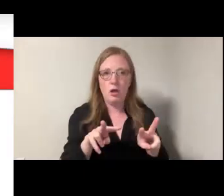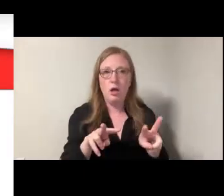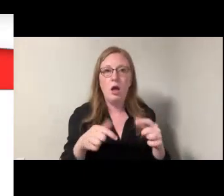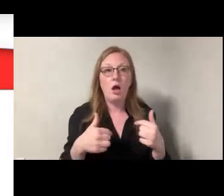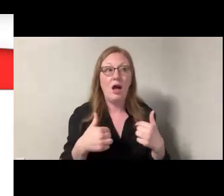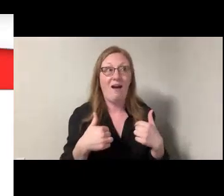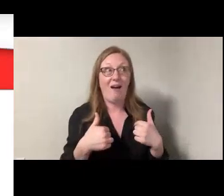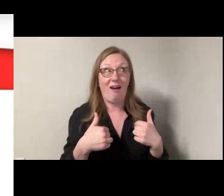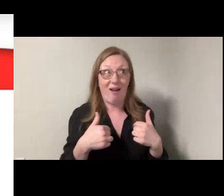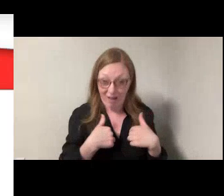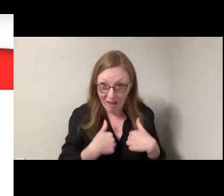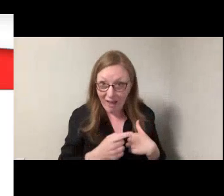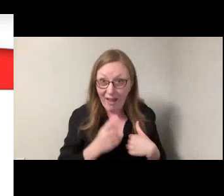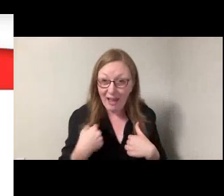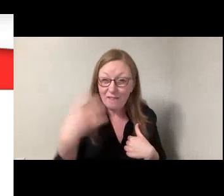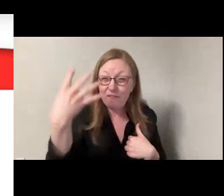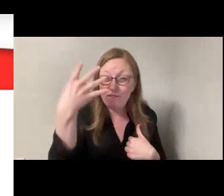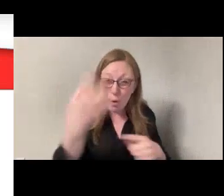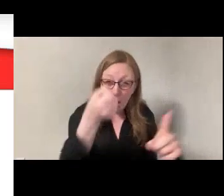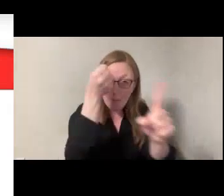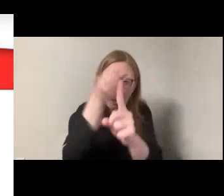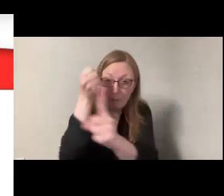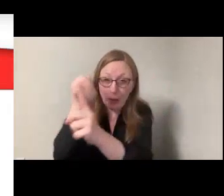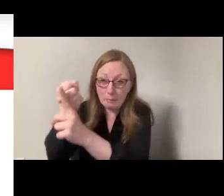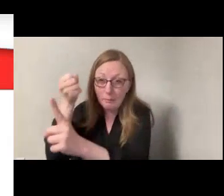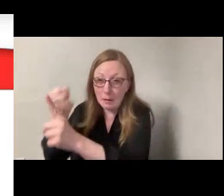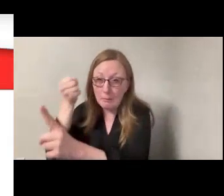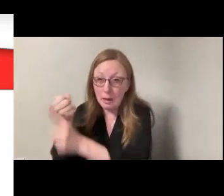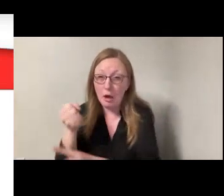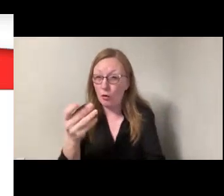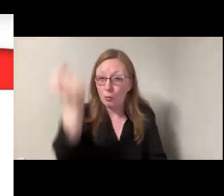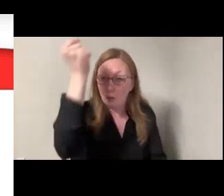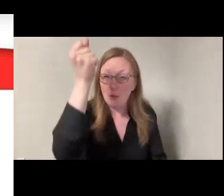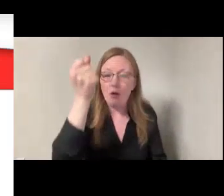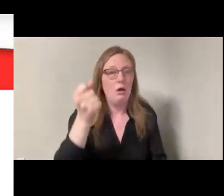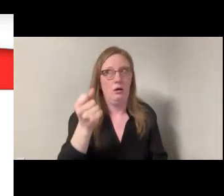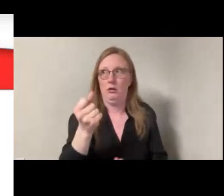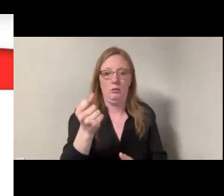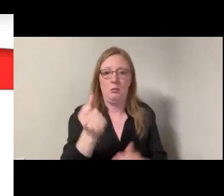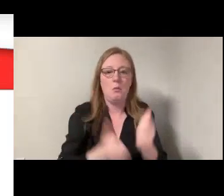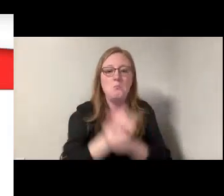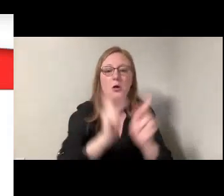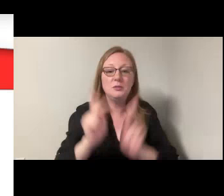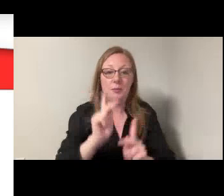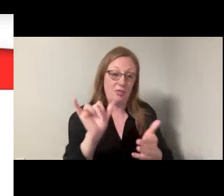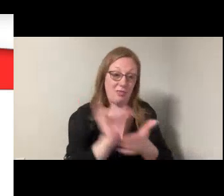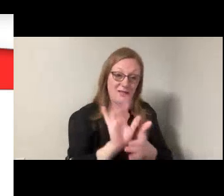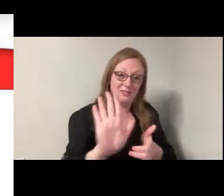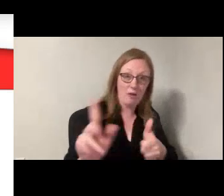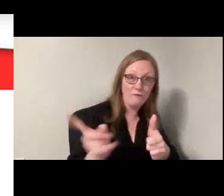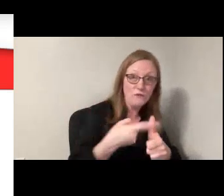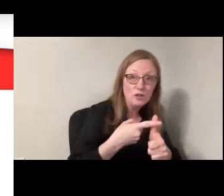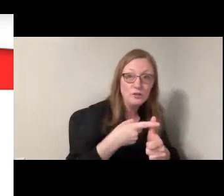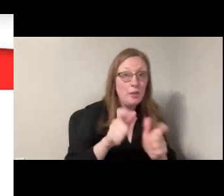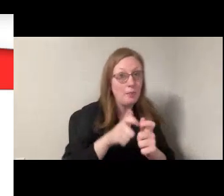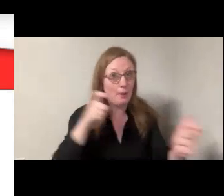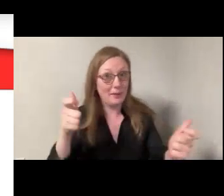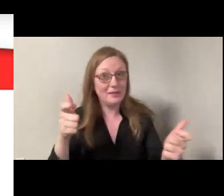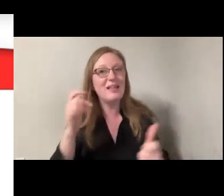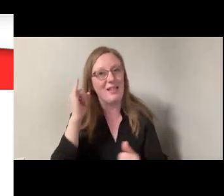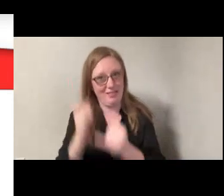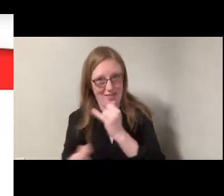of them presented to me all at once. But most people, when they come in there, it's their first, biggest, and last disaster with emergency managers,